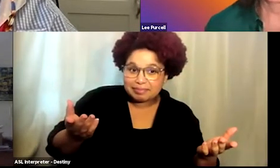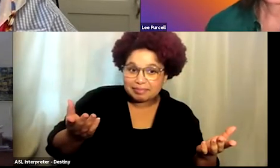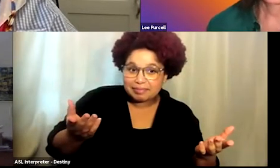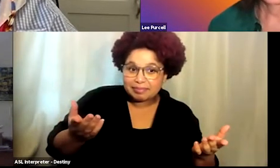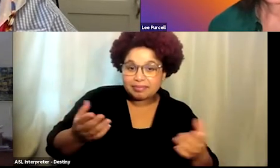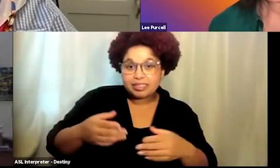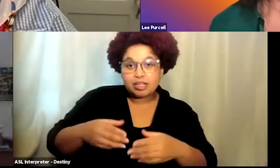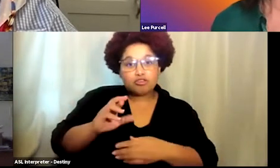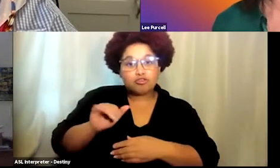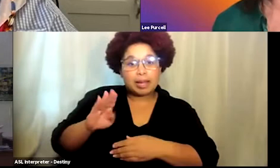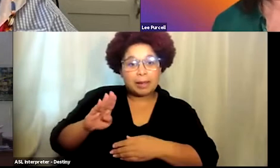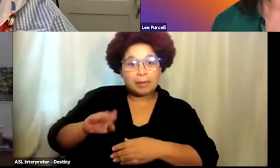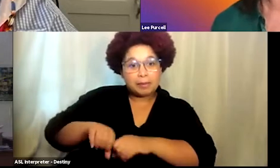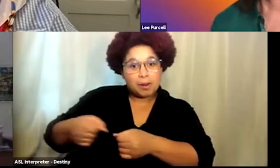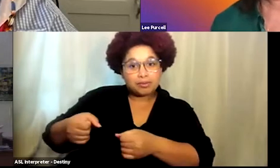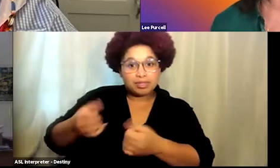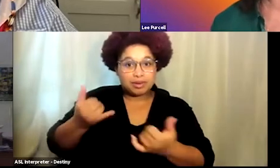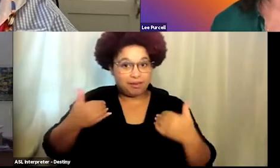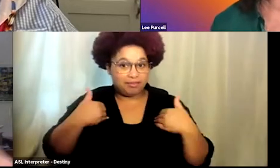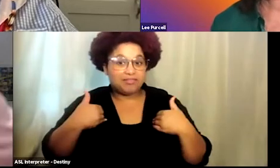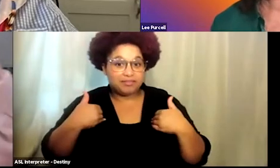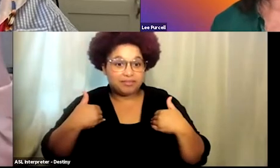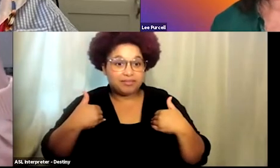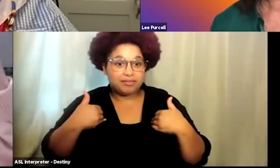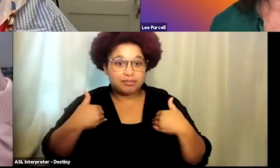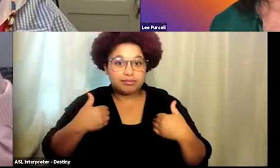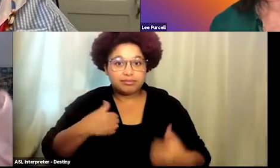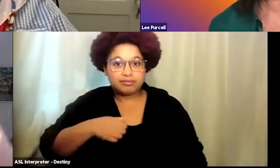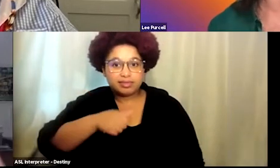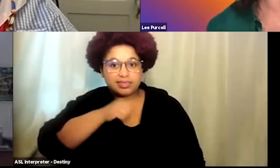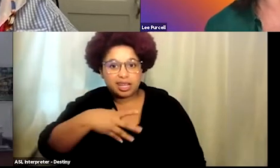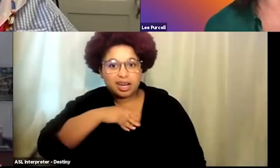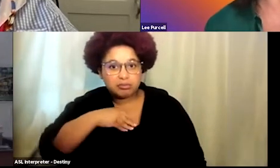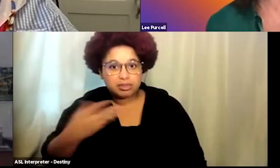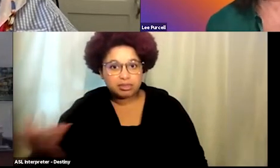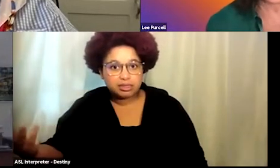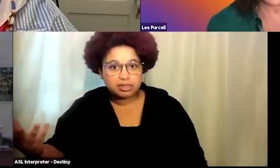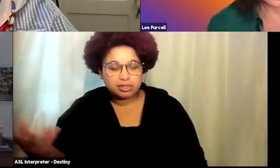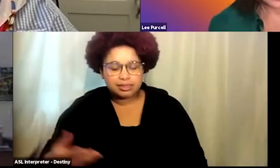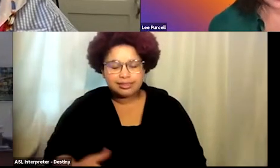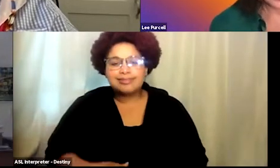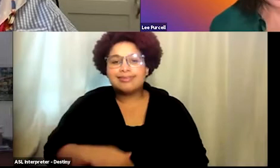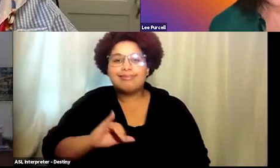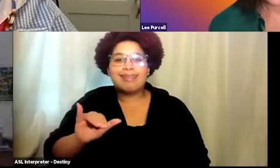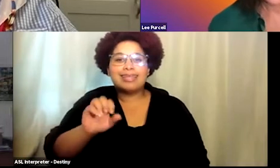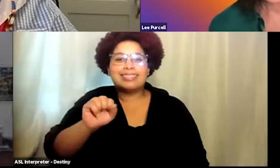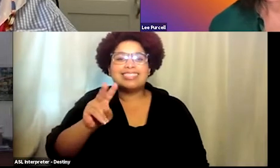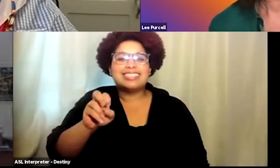broken rib, like I have right now? Suck it up. As Stephen Sondheim